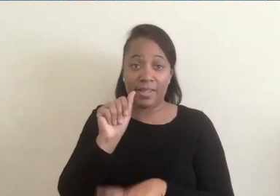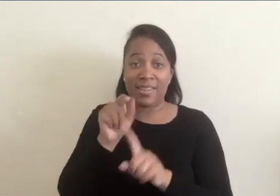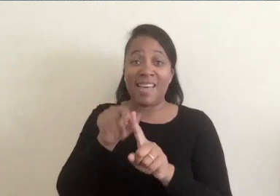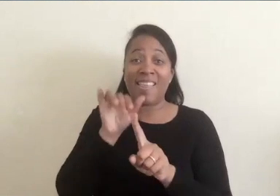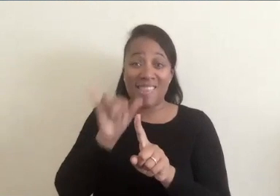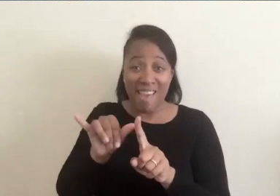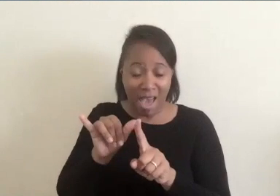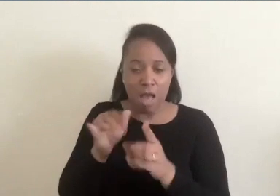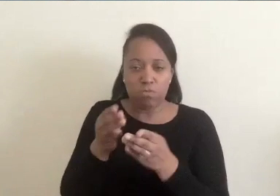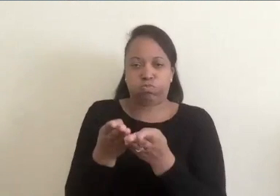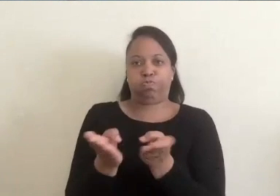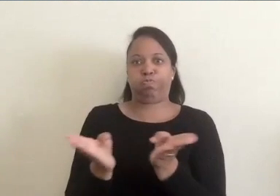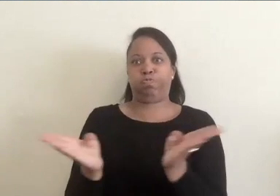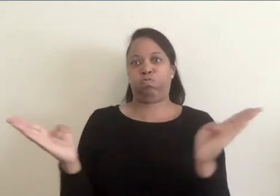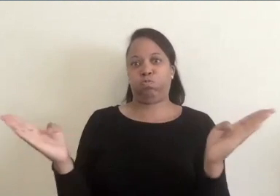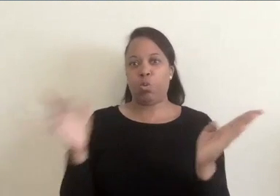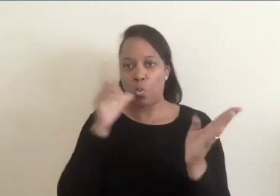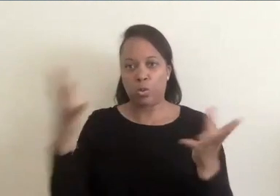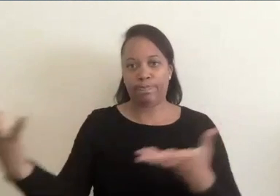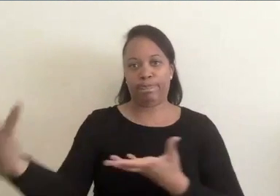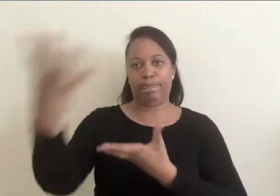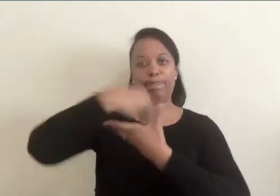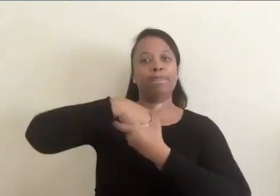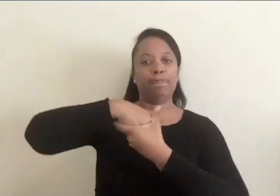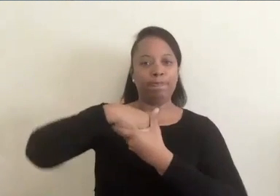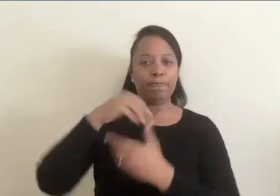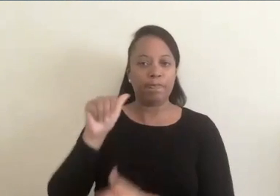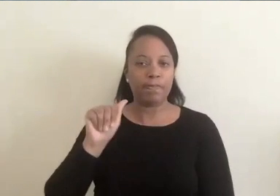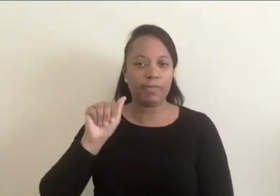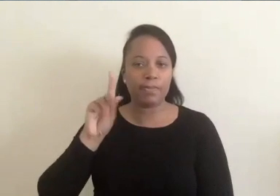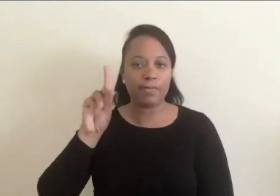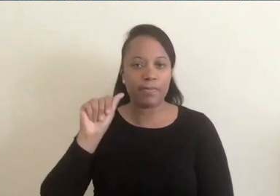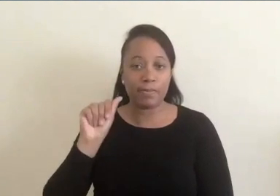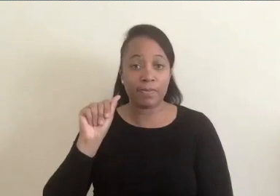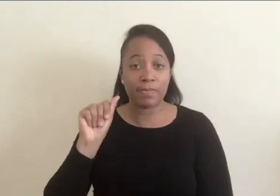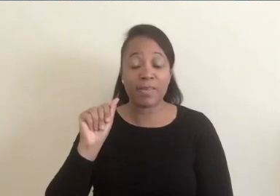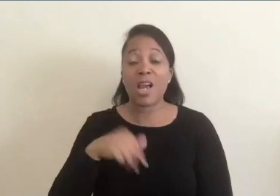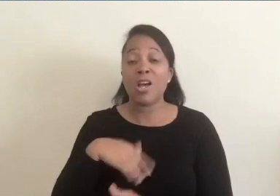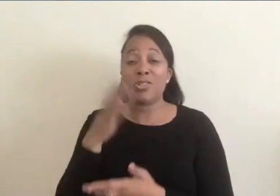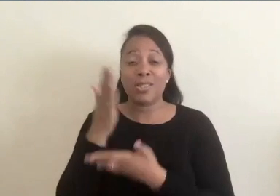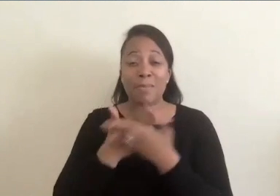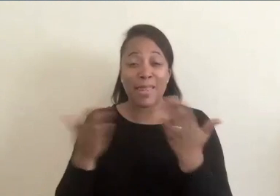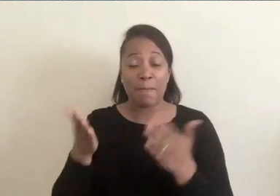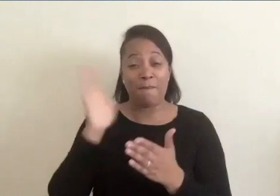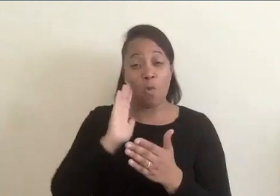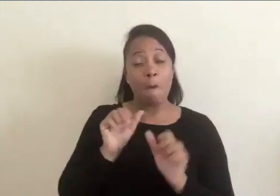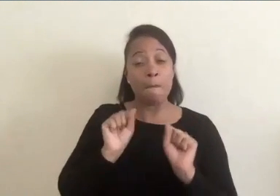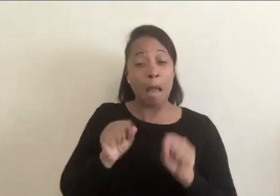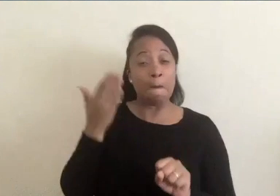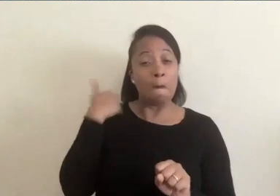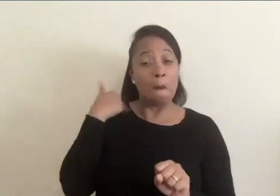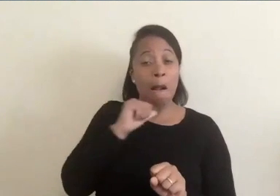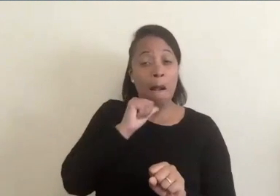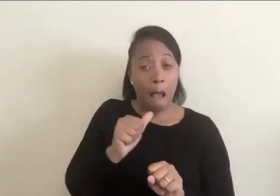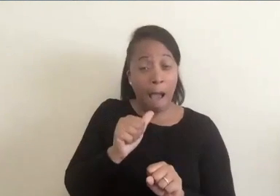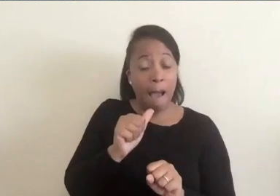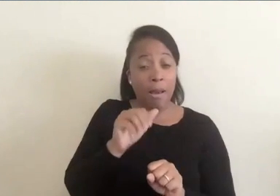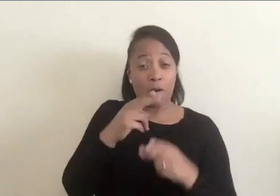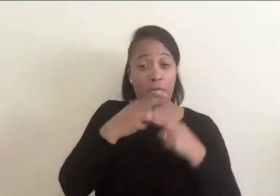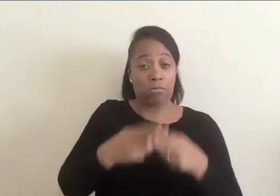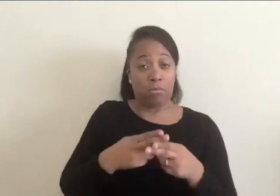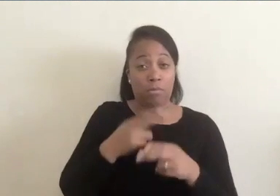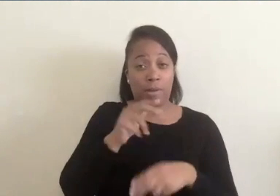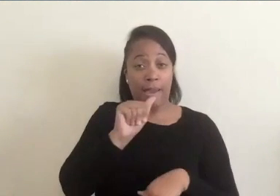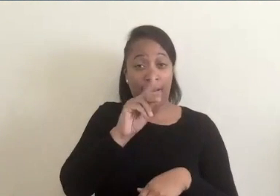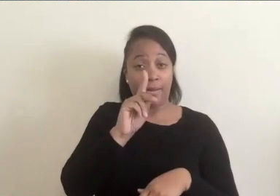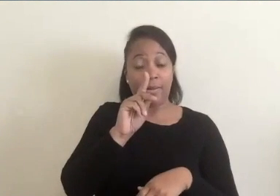much enlarged and broadened the scope of the ADA. So things that were possibly not disabilities when the ADA